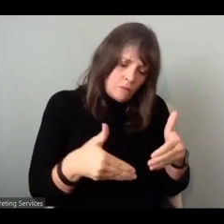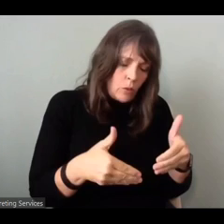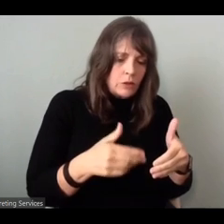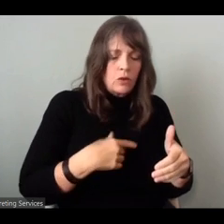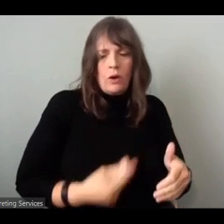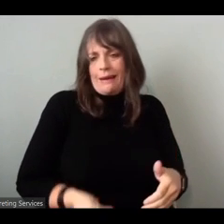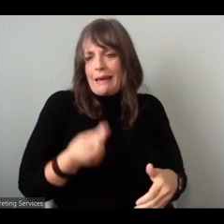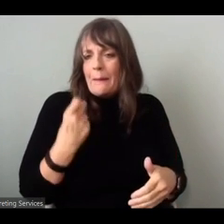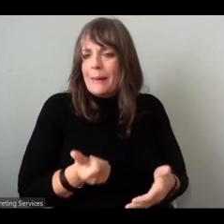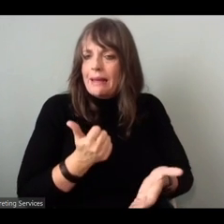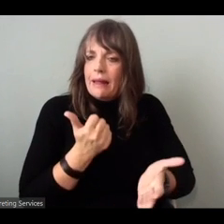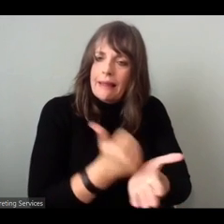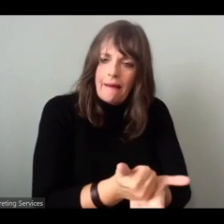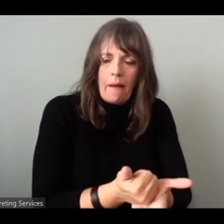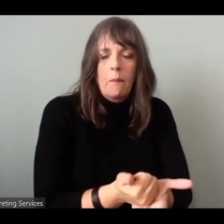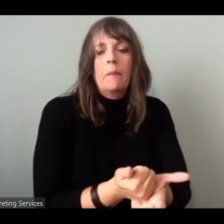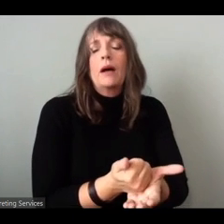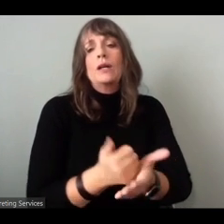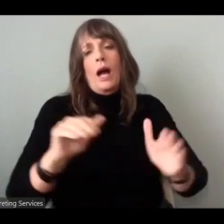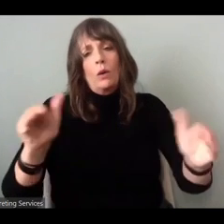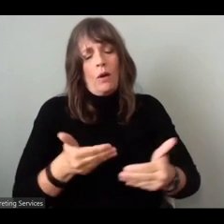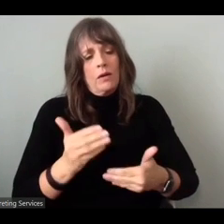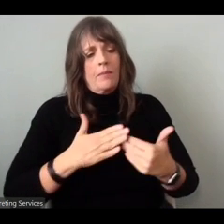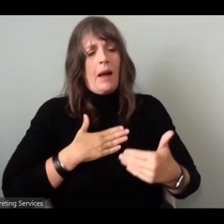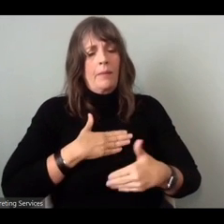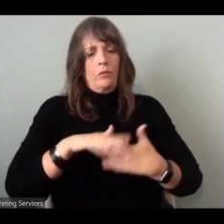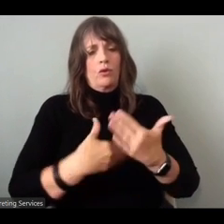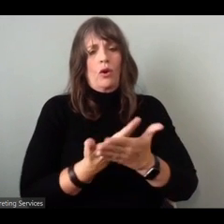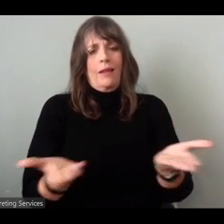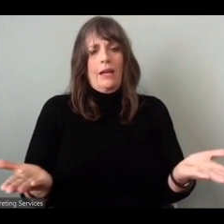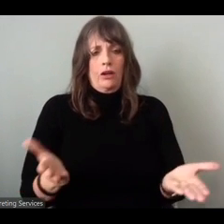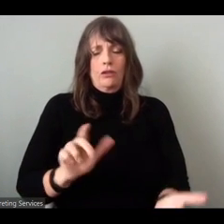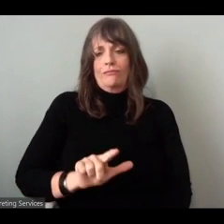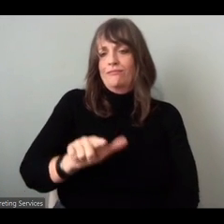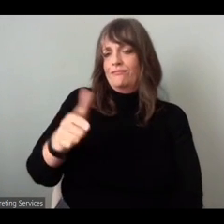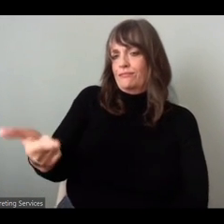today. So welcome. I'm glad you're all here. Sherilyn.